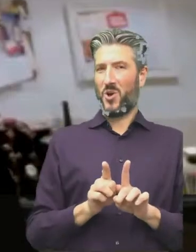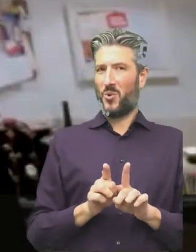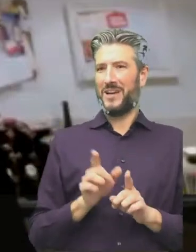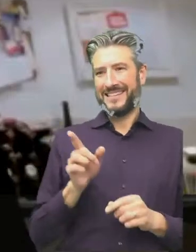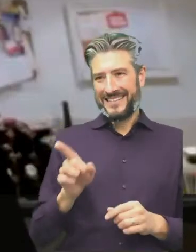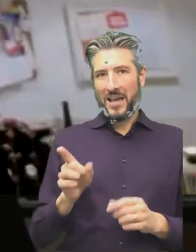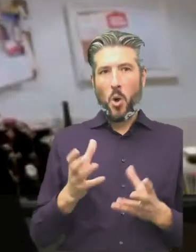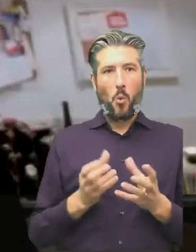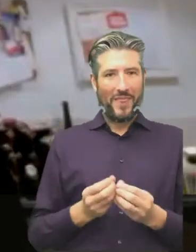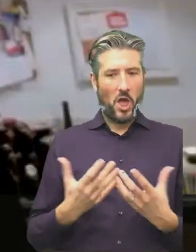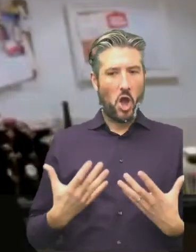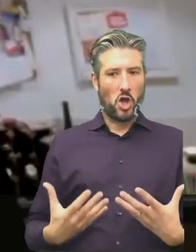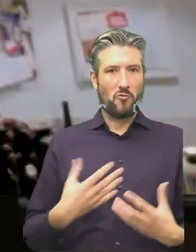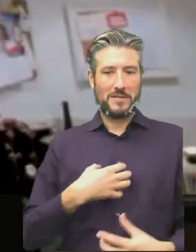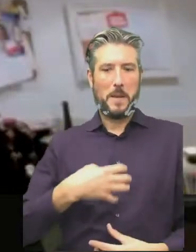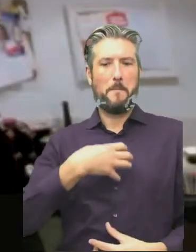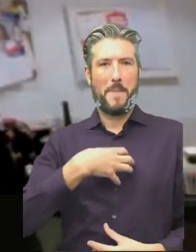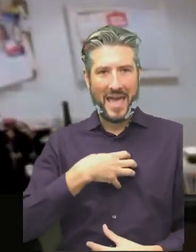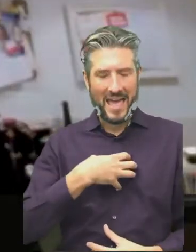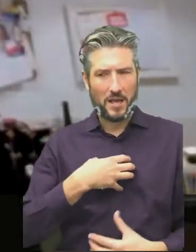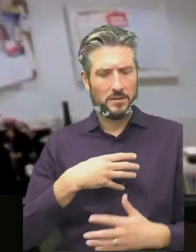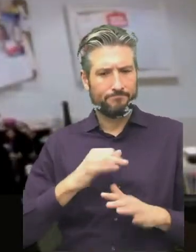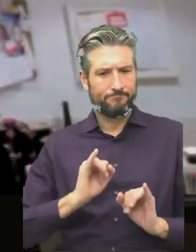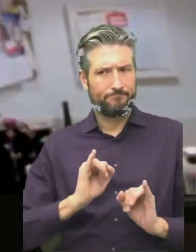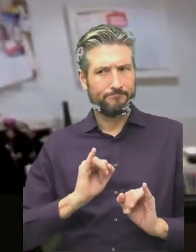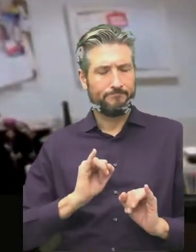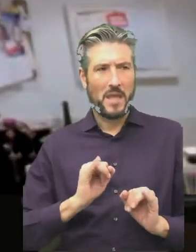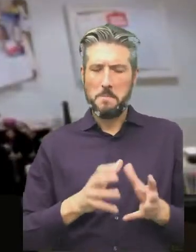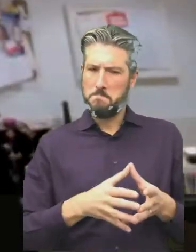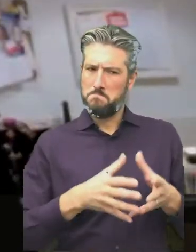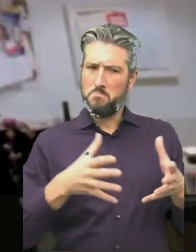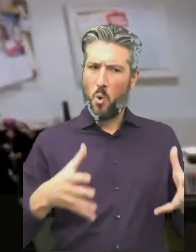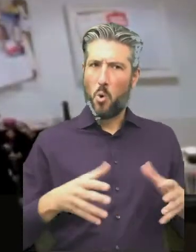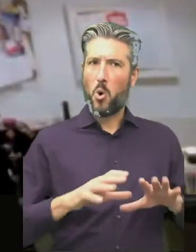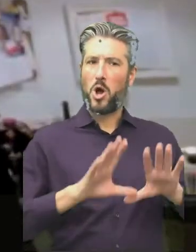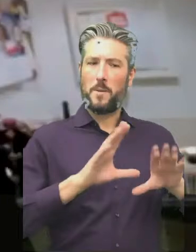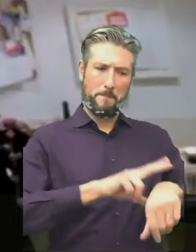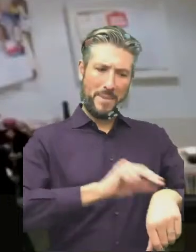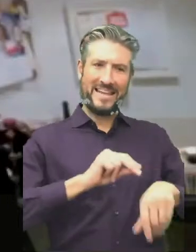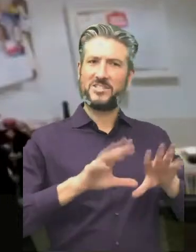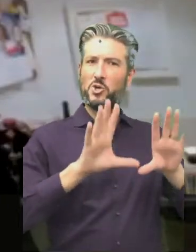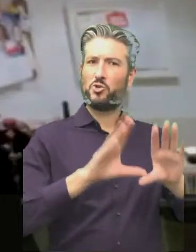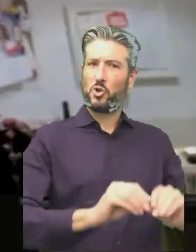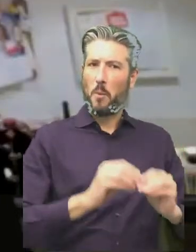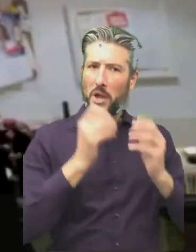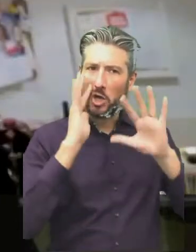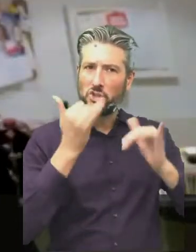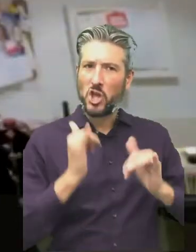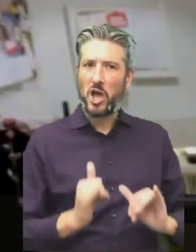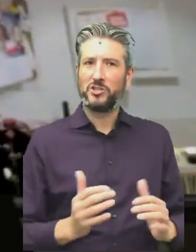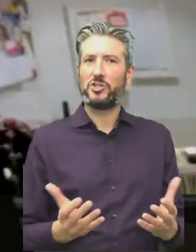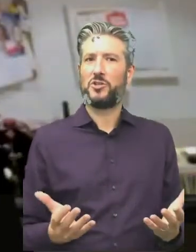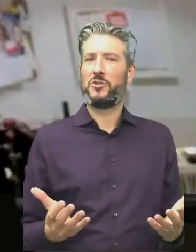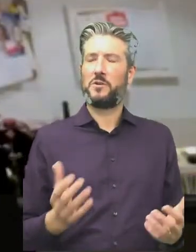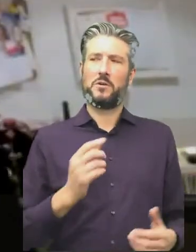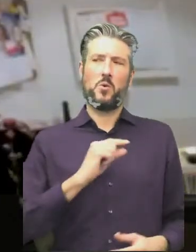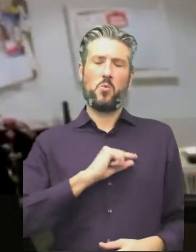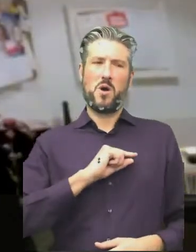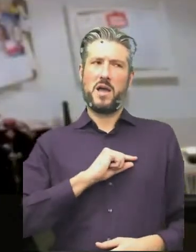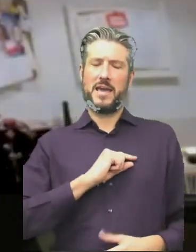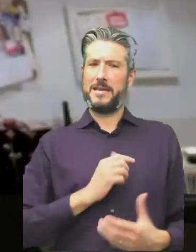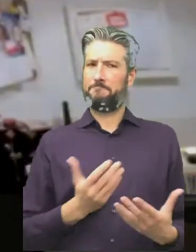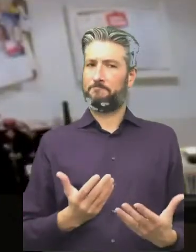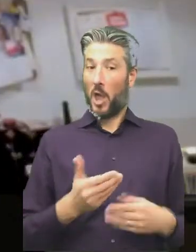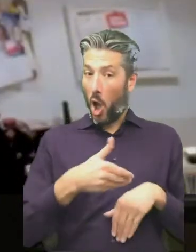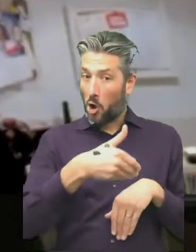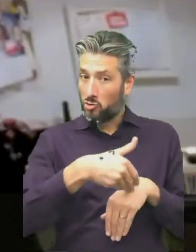and search. And I think, as Sean Bailey pointed out, there hasn't been a reduction in crime despite this massive increase